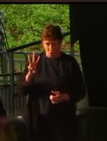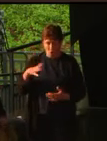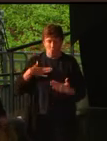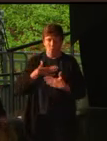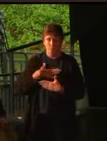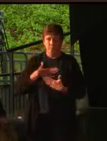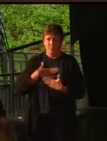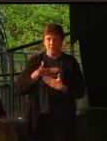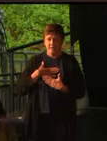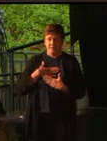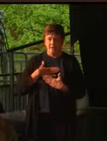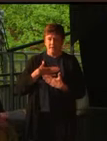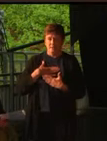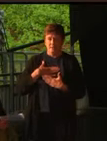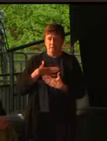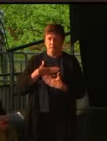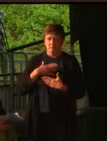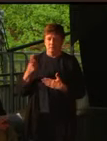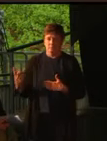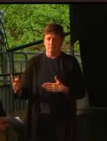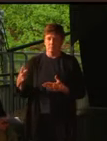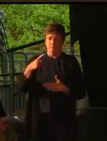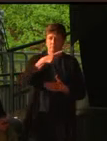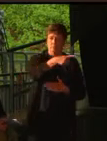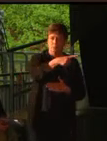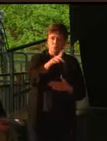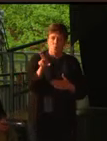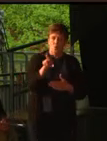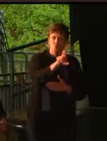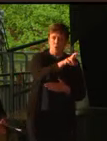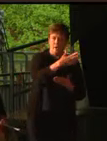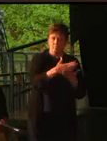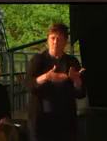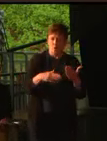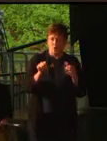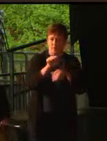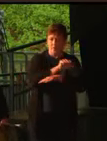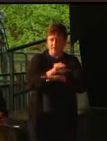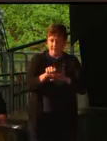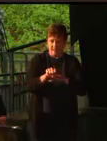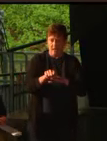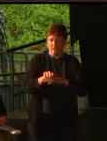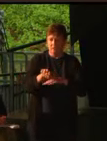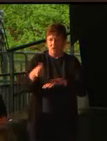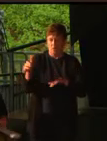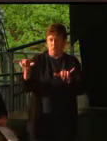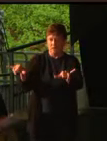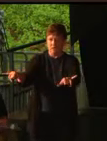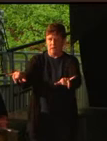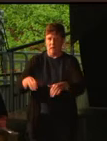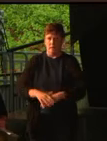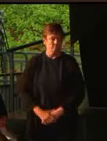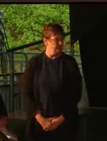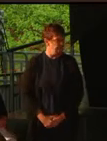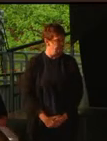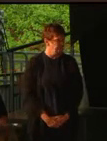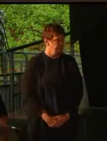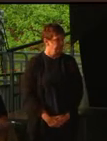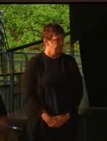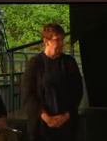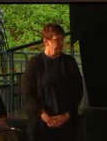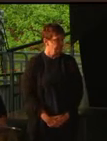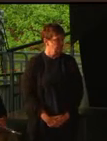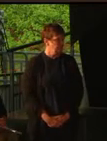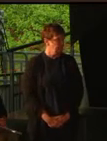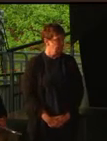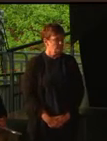come to the right side of the stage? The rest of the graduates may remain seated. We will